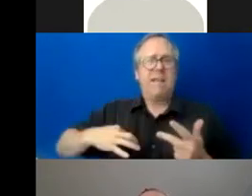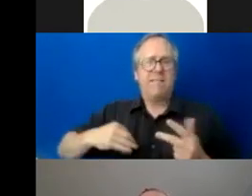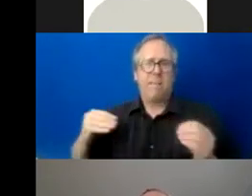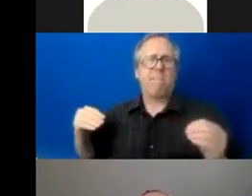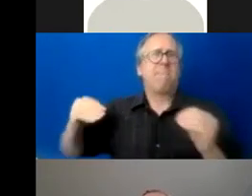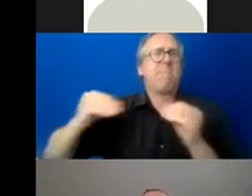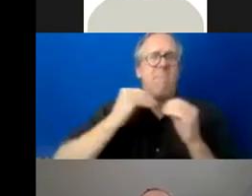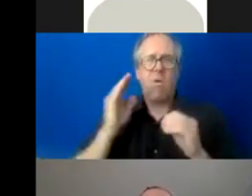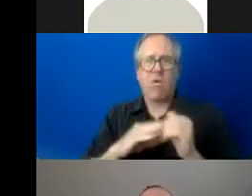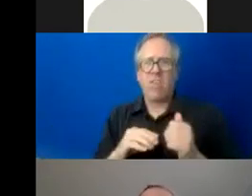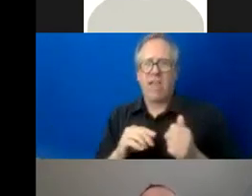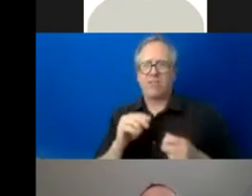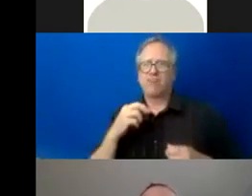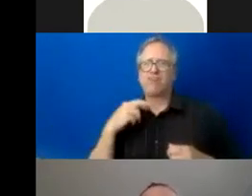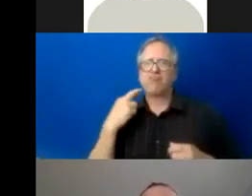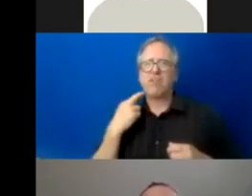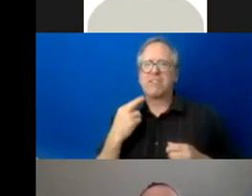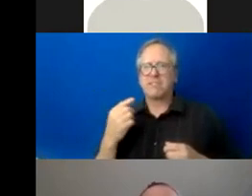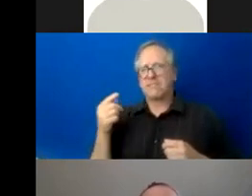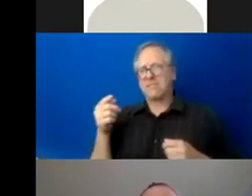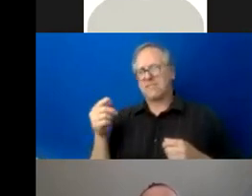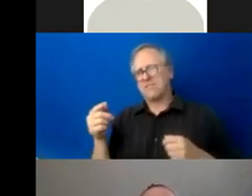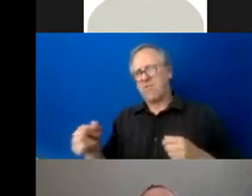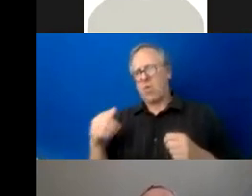in individuals aged 18 and older.